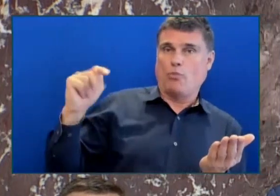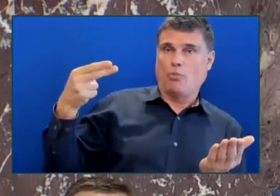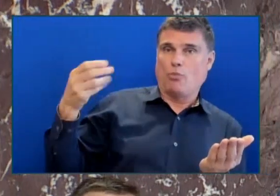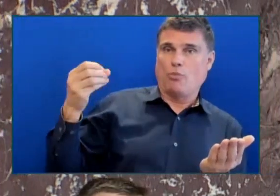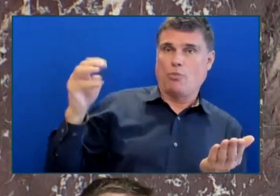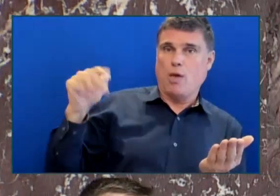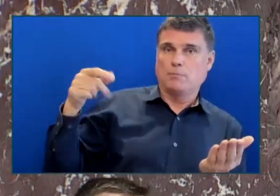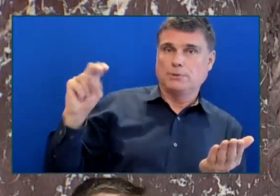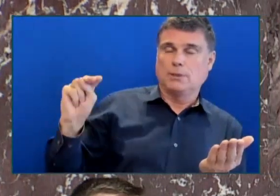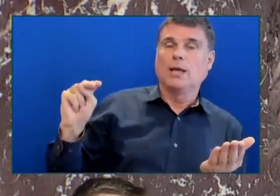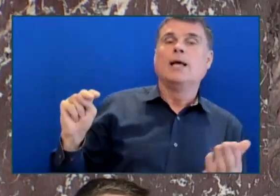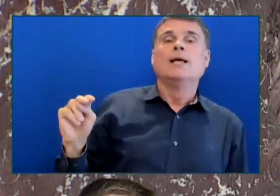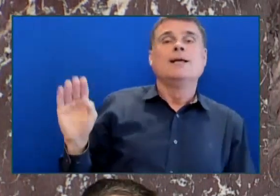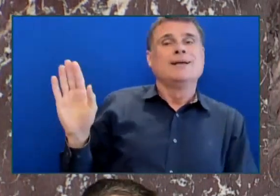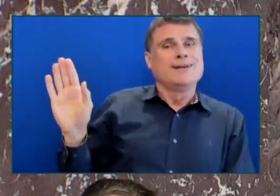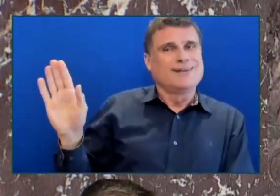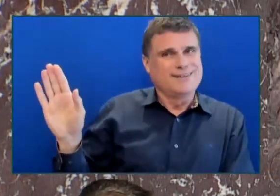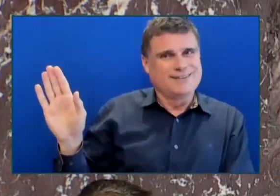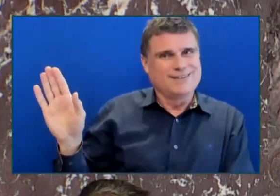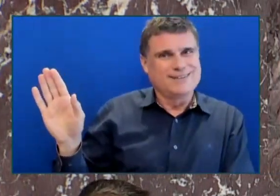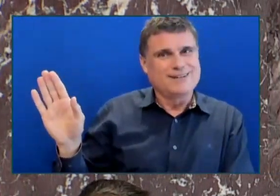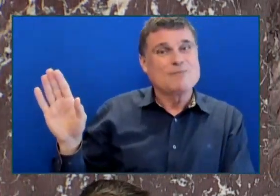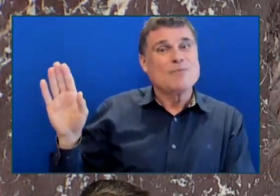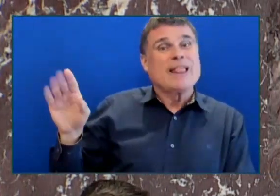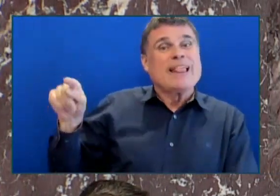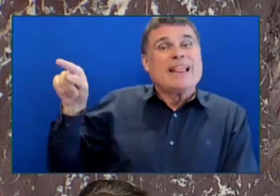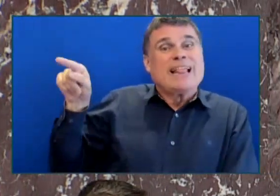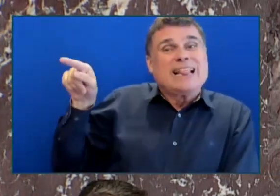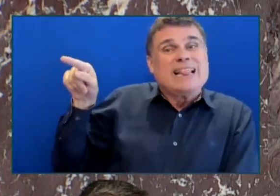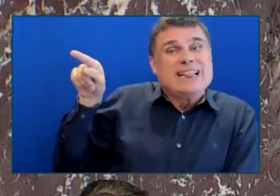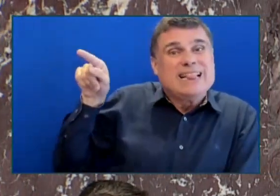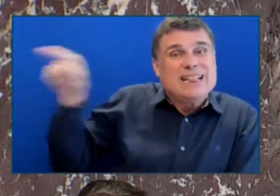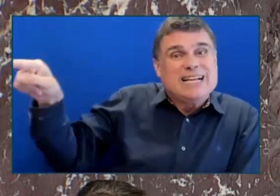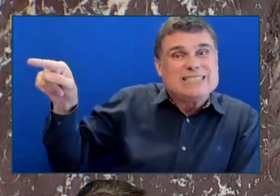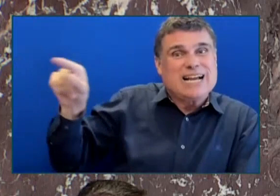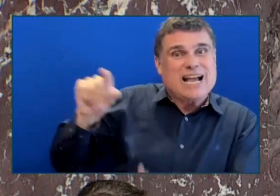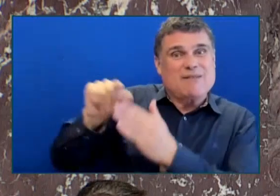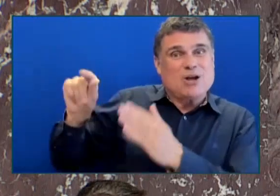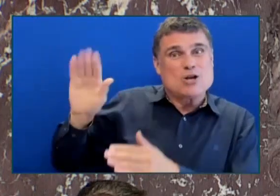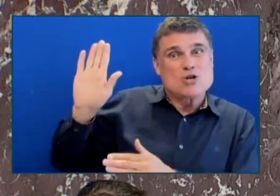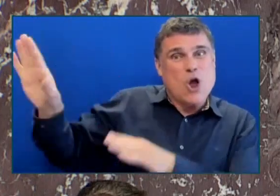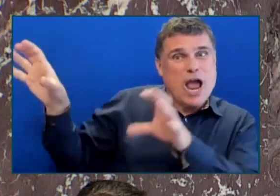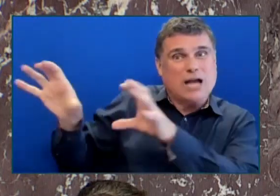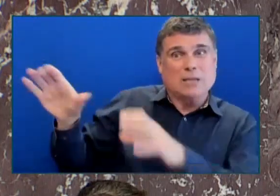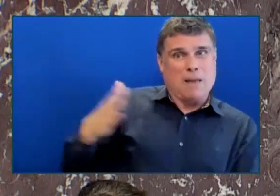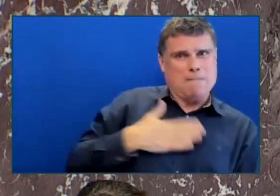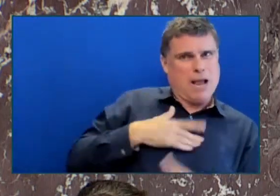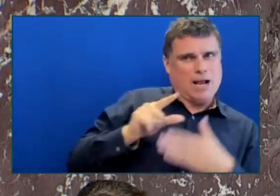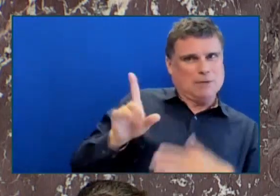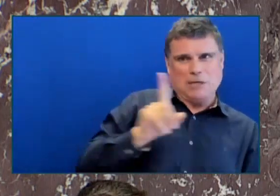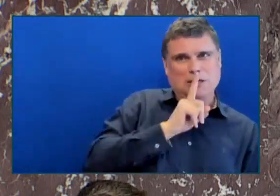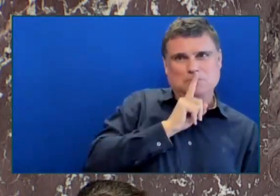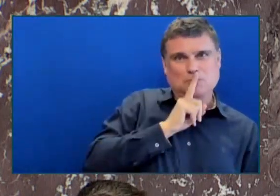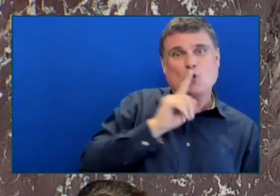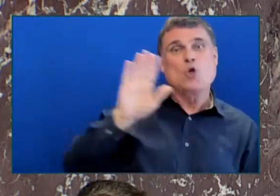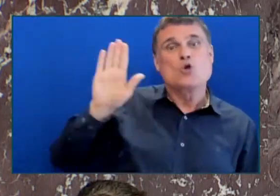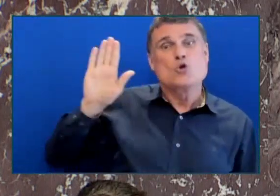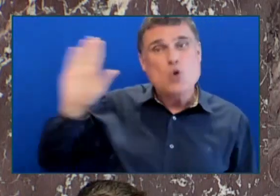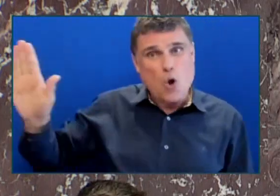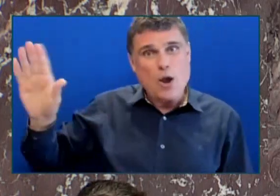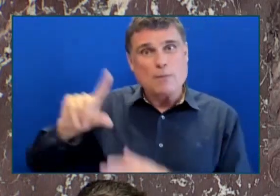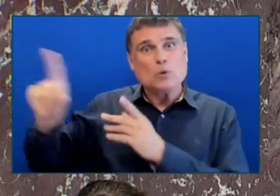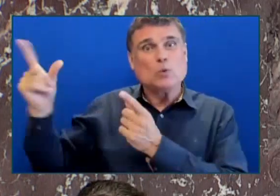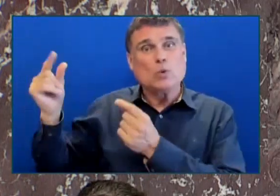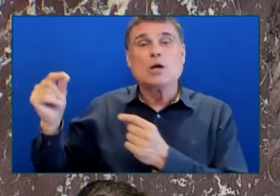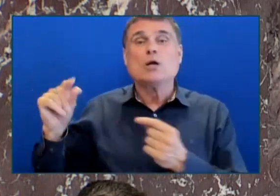BC Housing and Atira, and the whole time that they've been in government, they've received the 2018 BDO report that they tried to bury that showed that there was